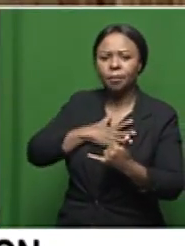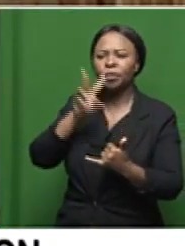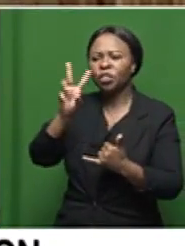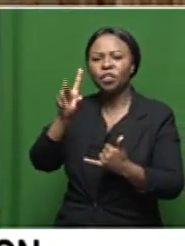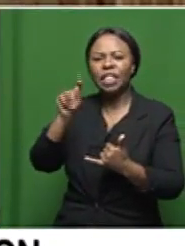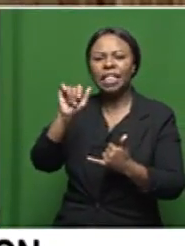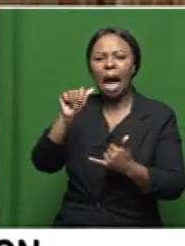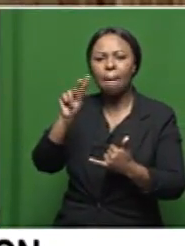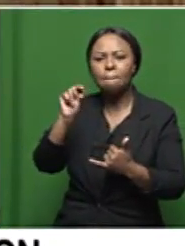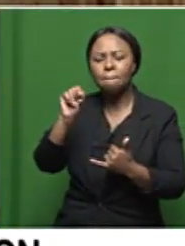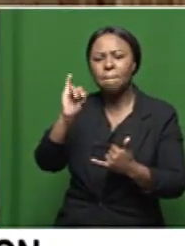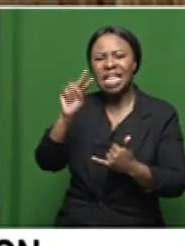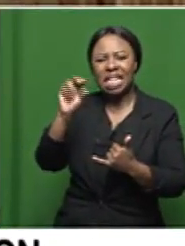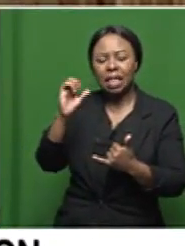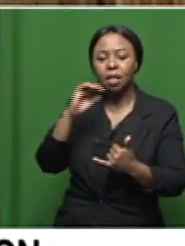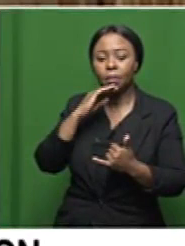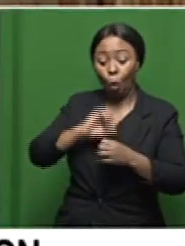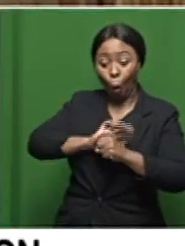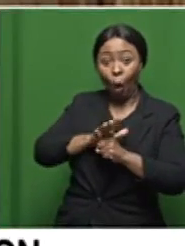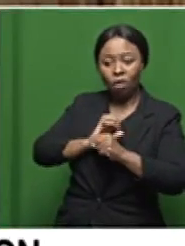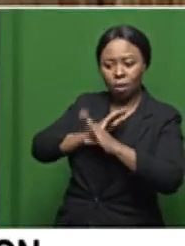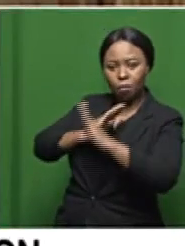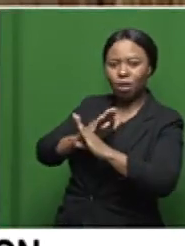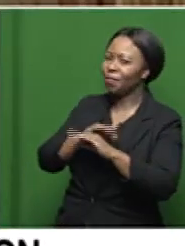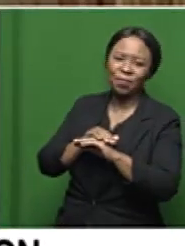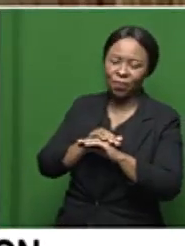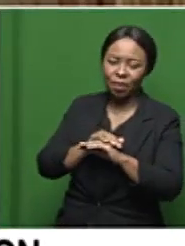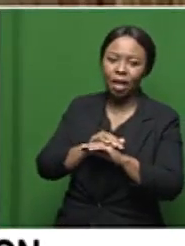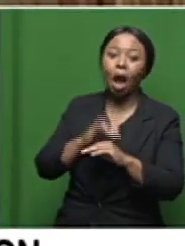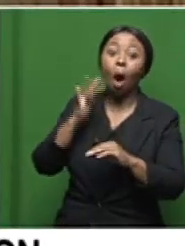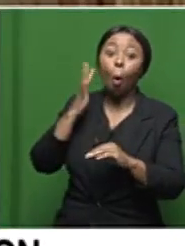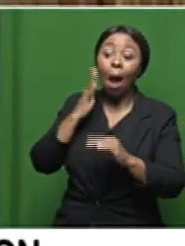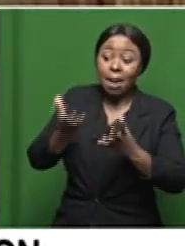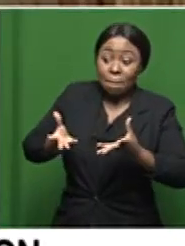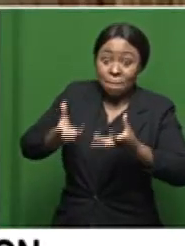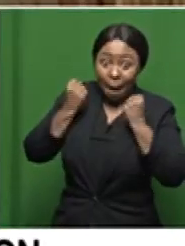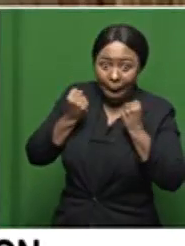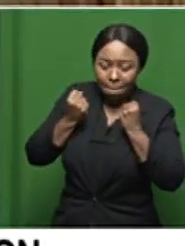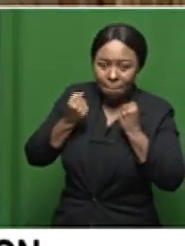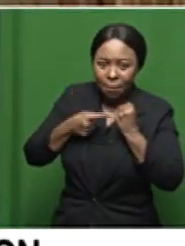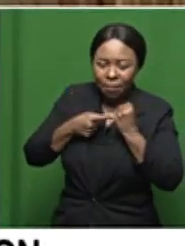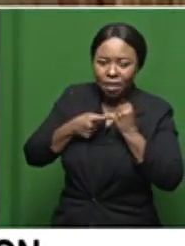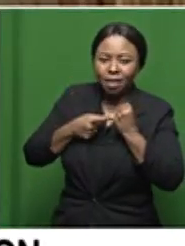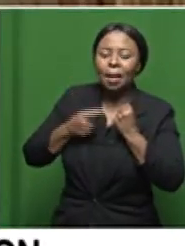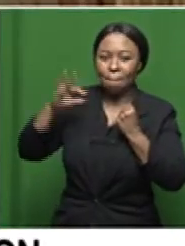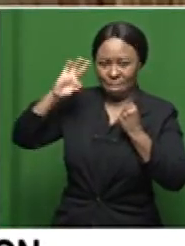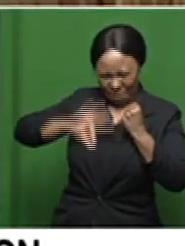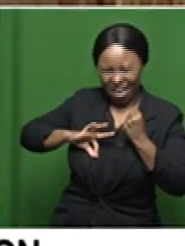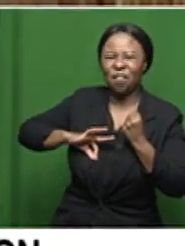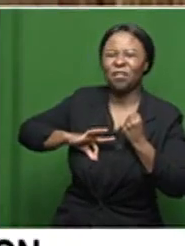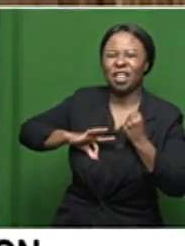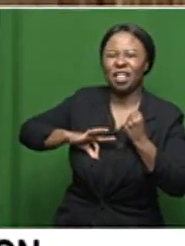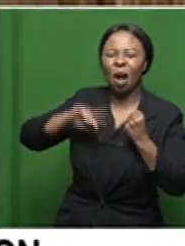is that they're not going to prevent you from getting COVID. But in the event that you do get COVID, they may benefit in terms of